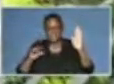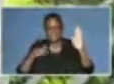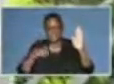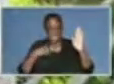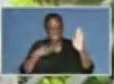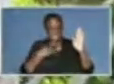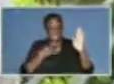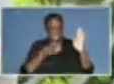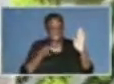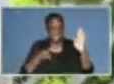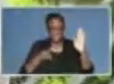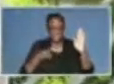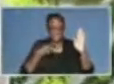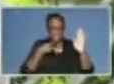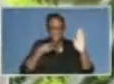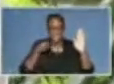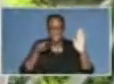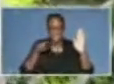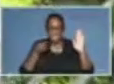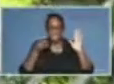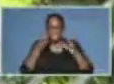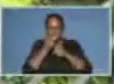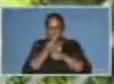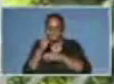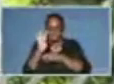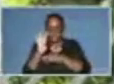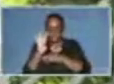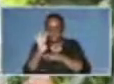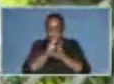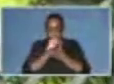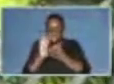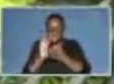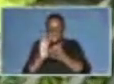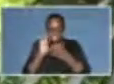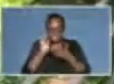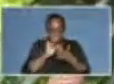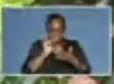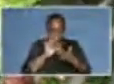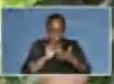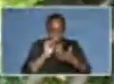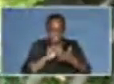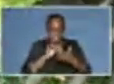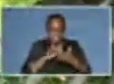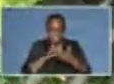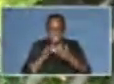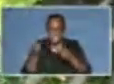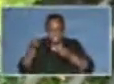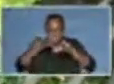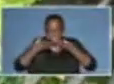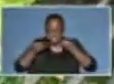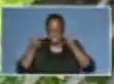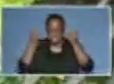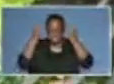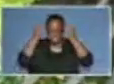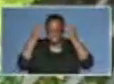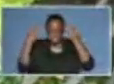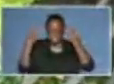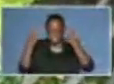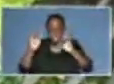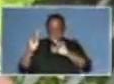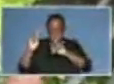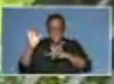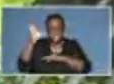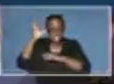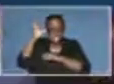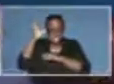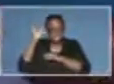upon that, I took a 4 weeks course to study Mandarin, and I was exposed to so much information about visiting China, so